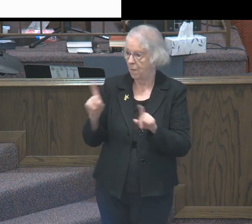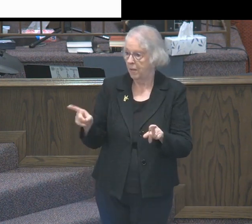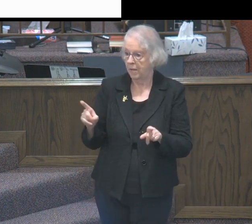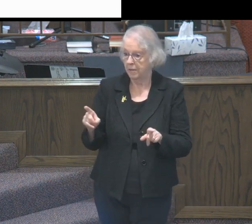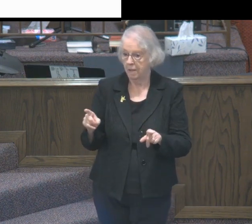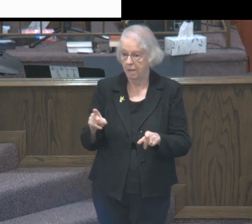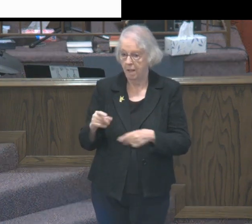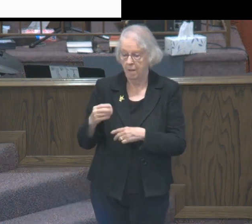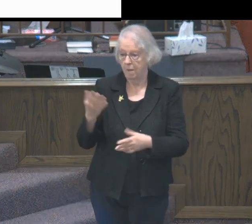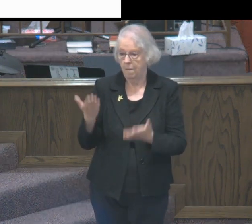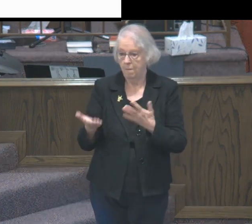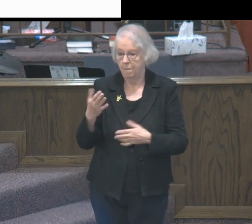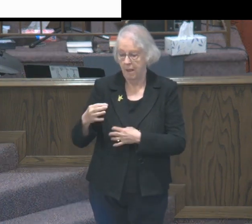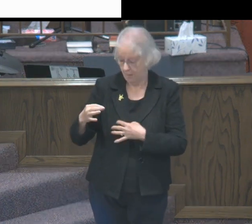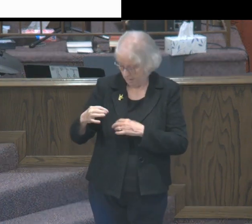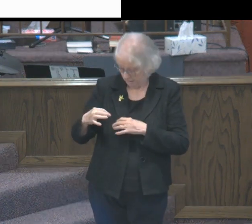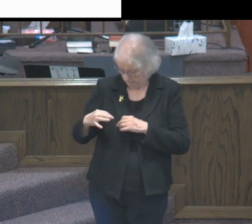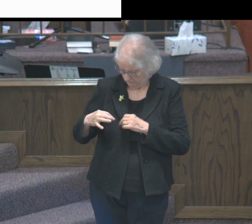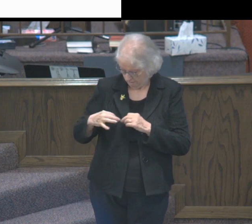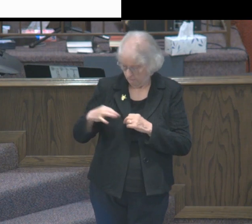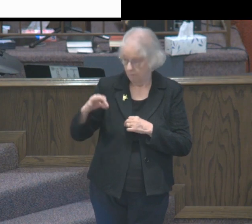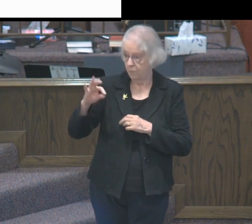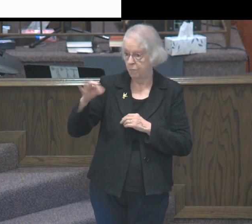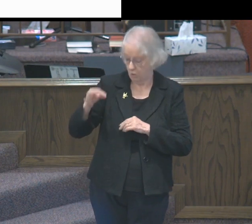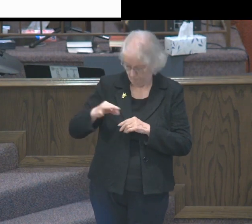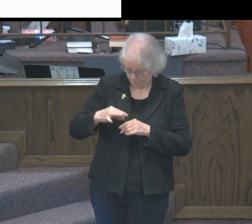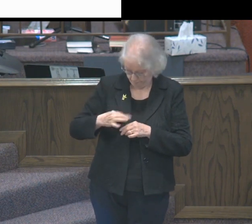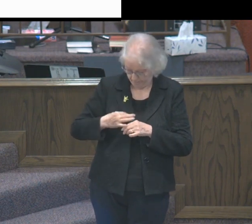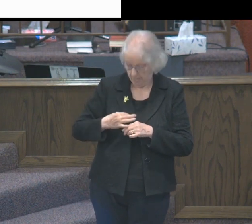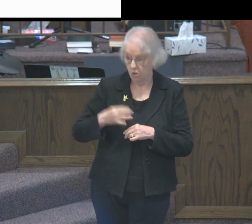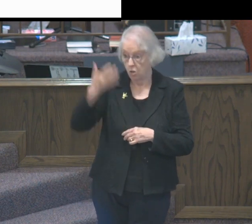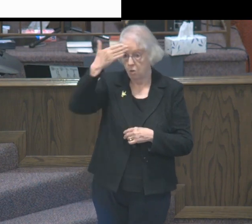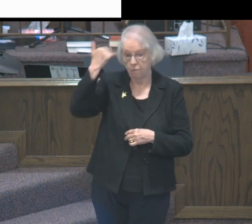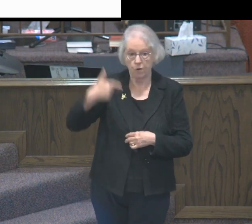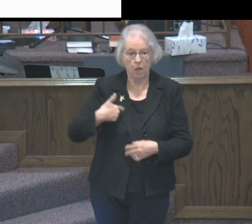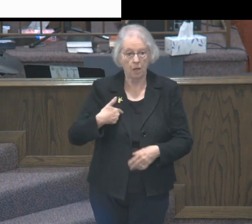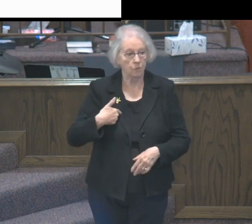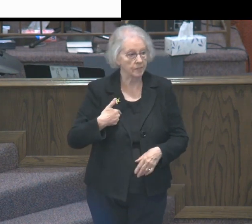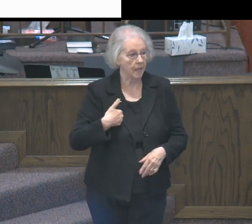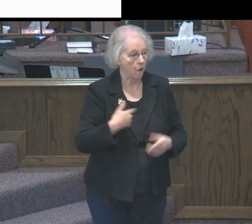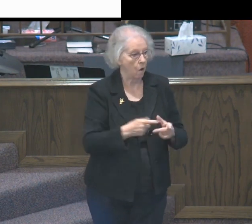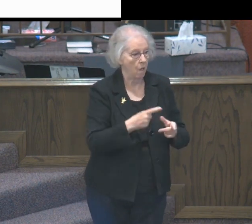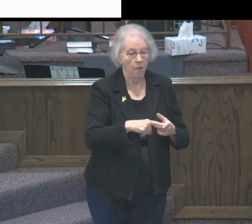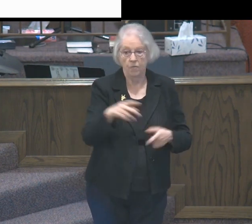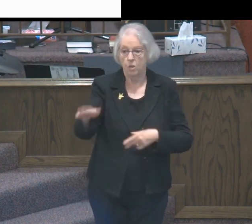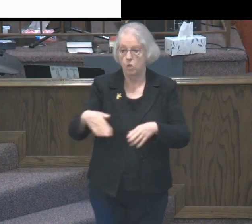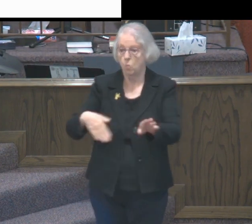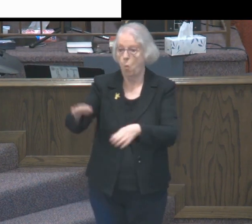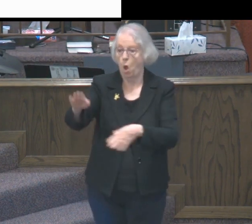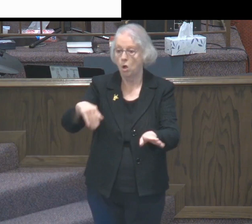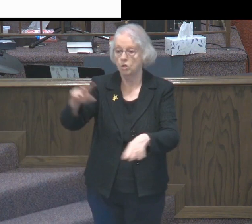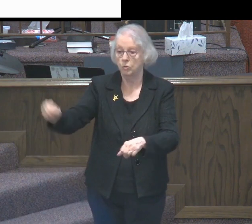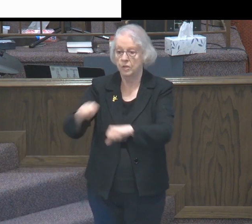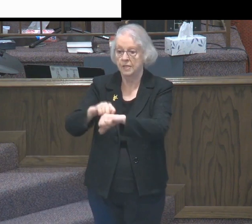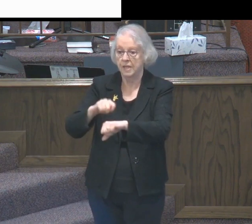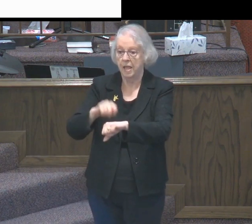lapel of your outer cloak, and then you forgot that it was there, and you walked to the synagogue Sunday